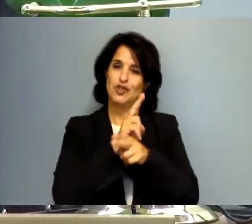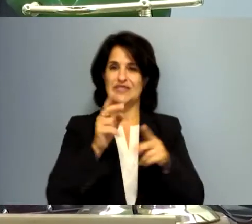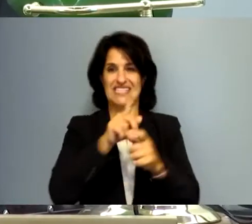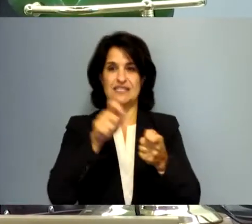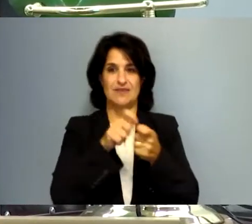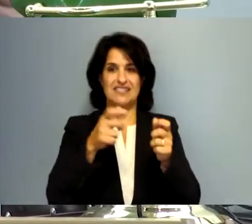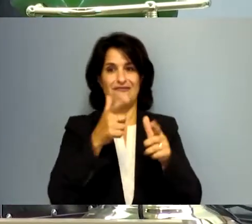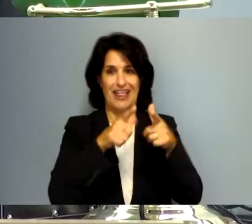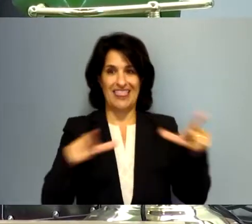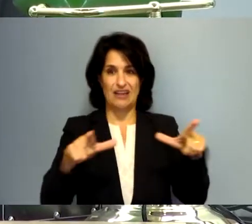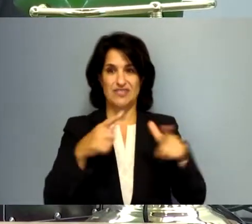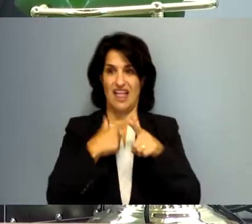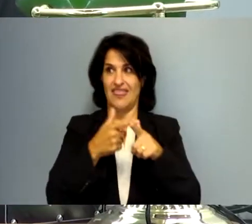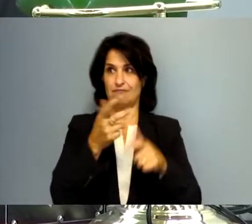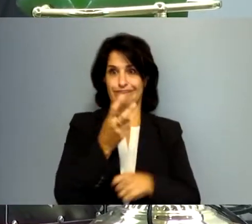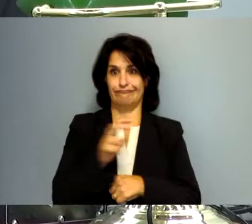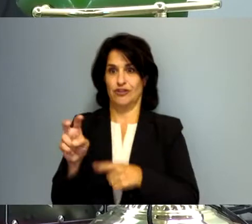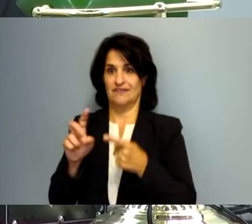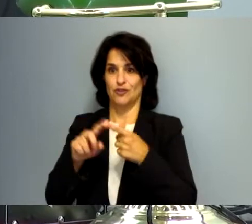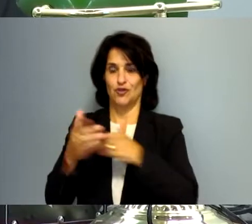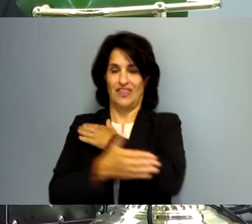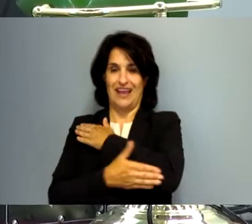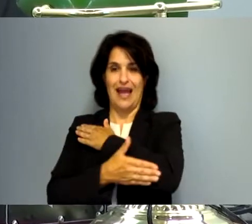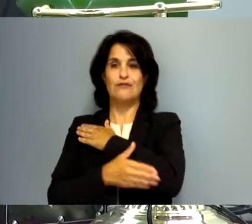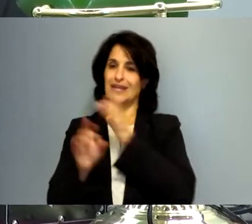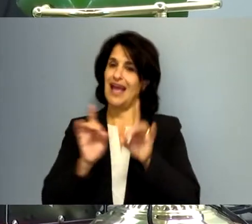once it came into the county, obviously,